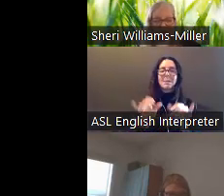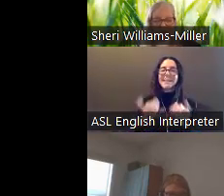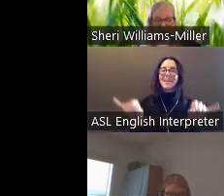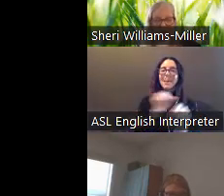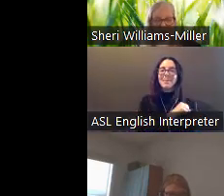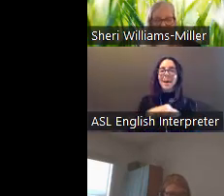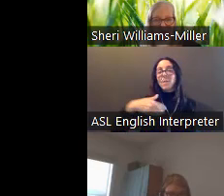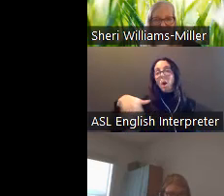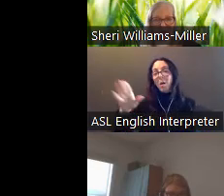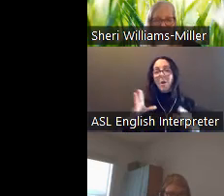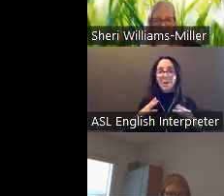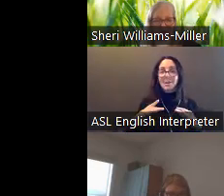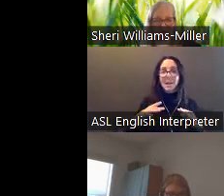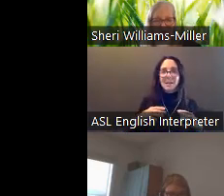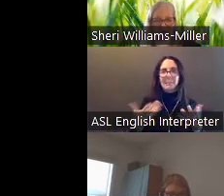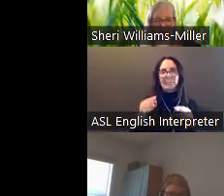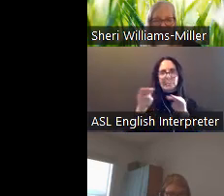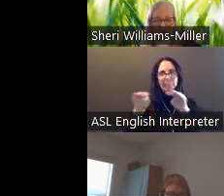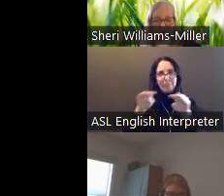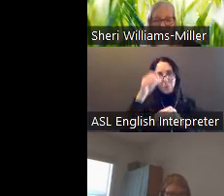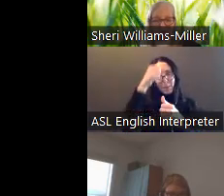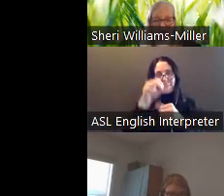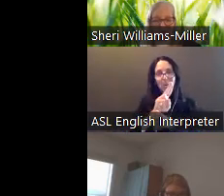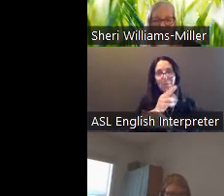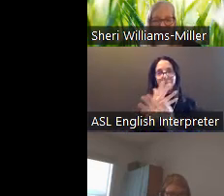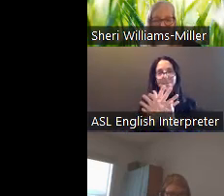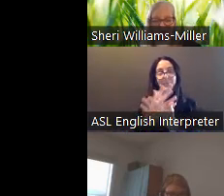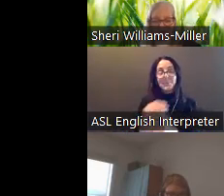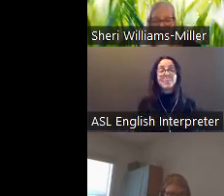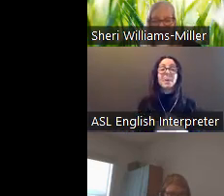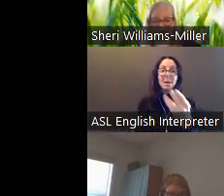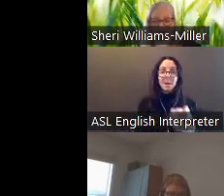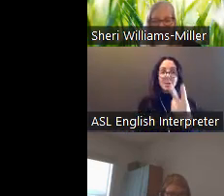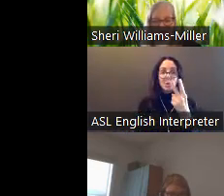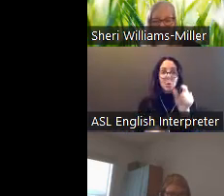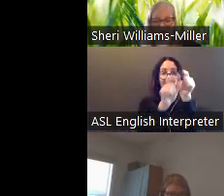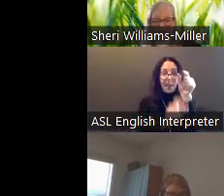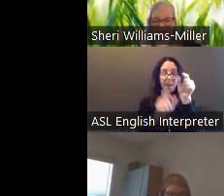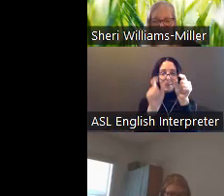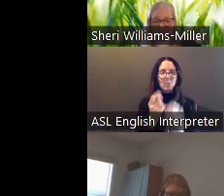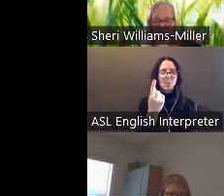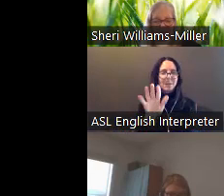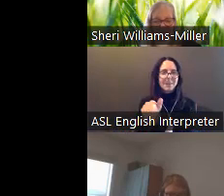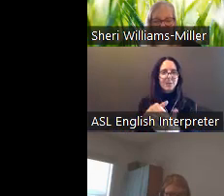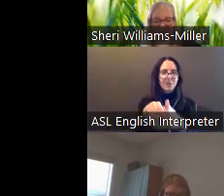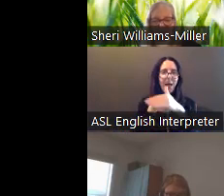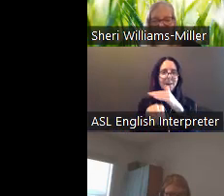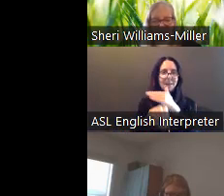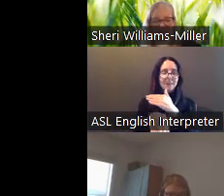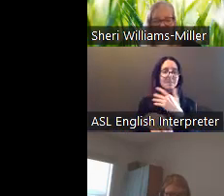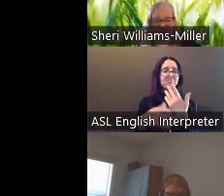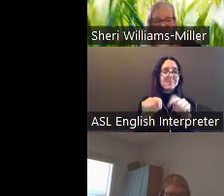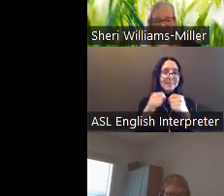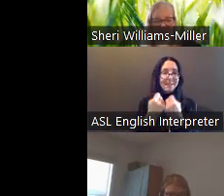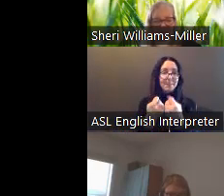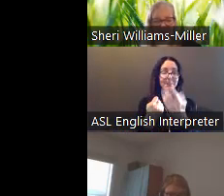away. The two graphs on the screen are from one of our central access and outreach teams. You can